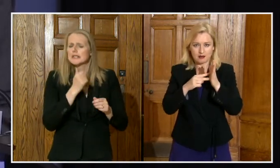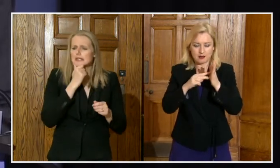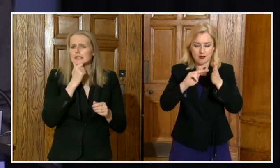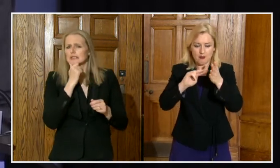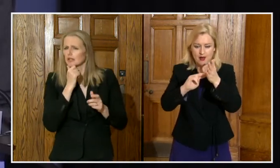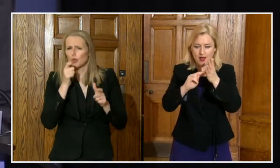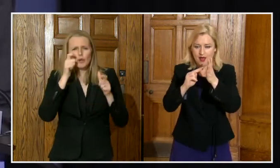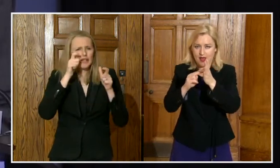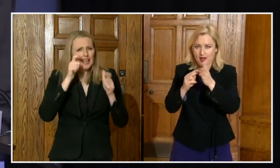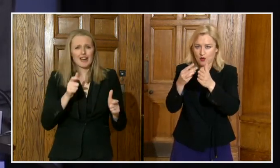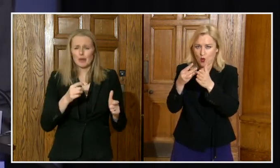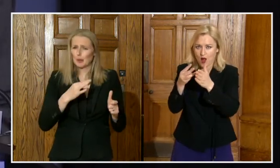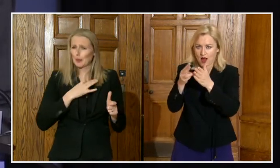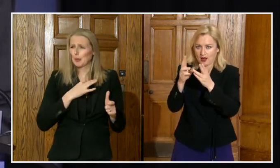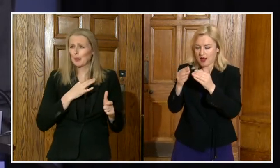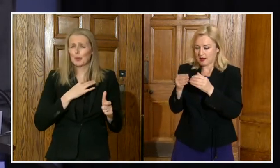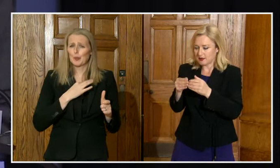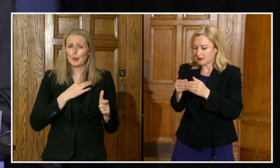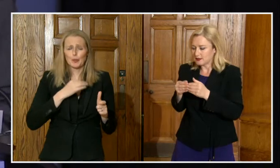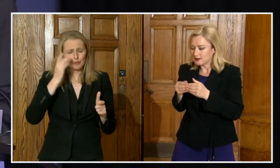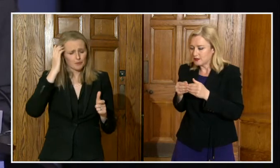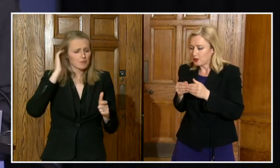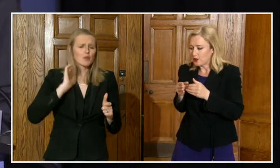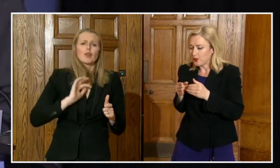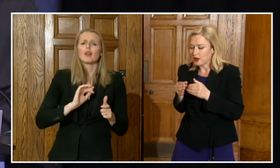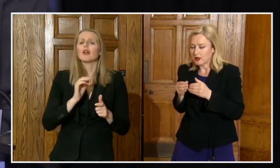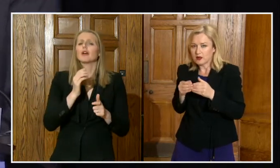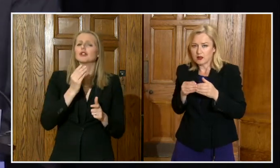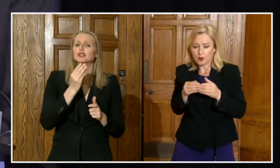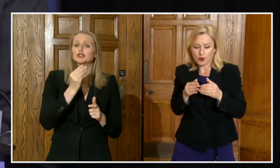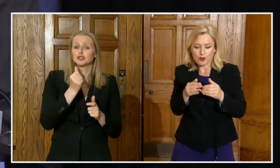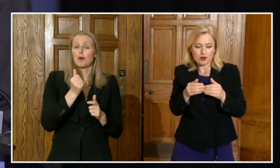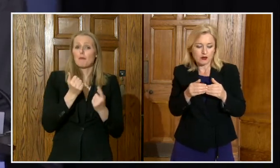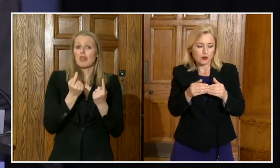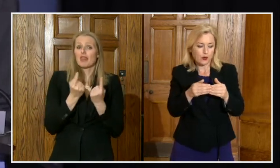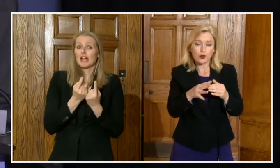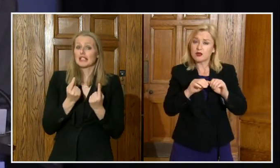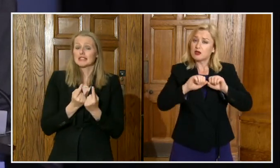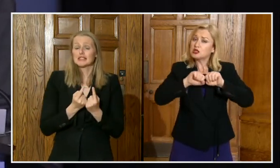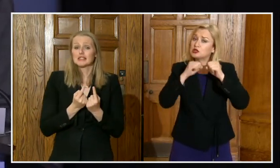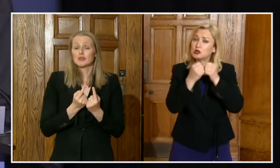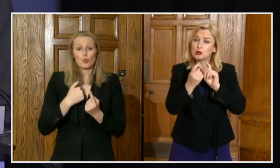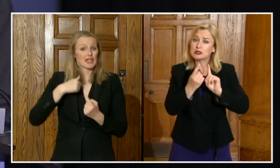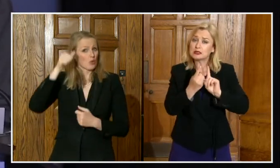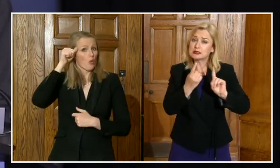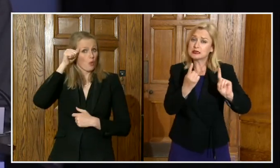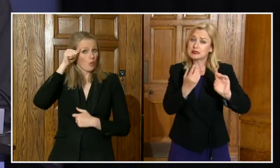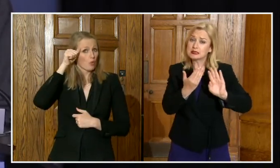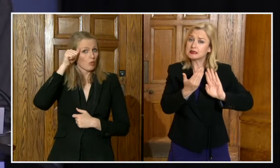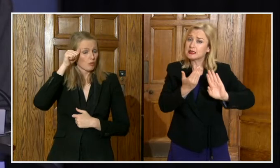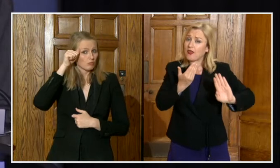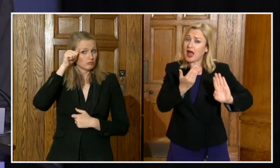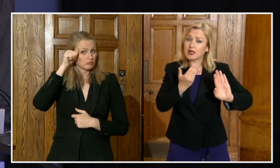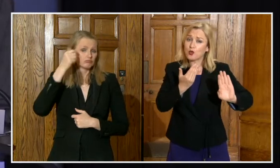the current social distancing measures. Some things are givens, however, that in terms